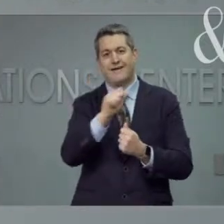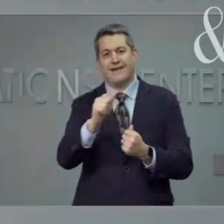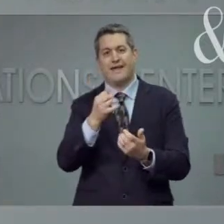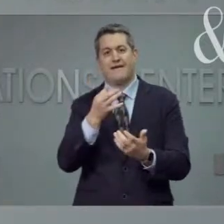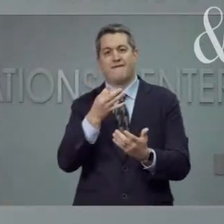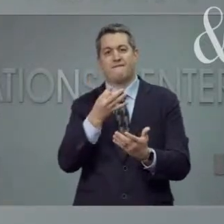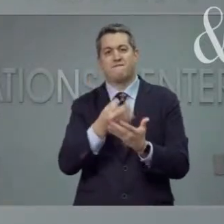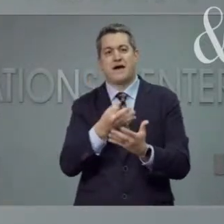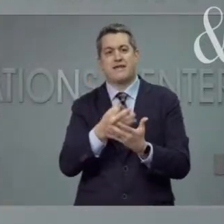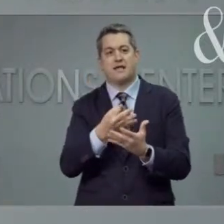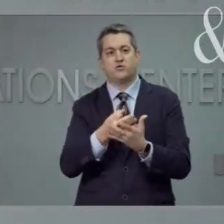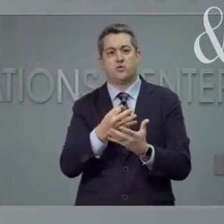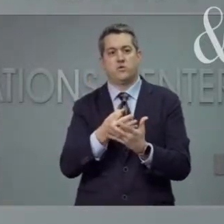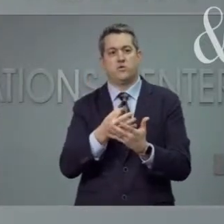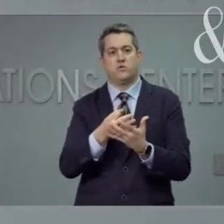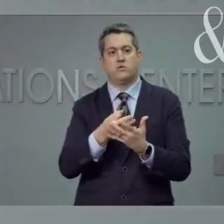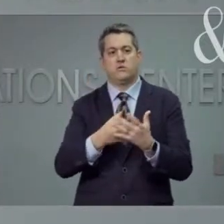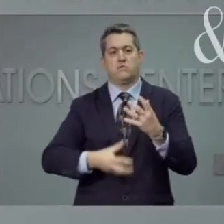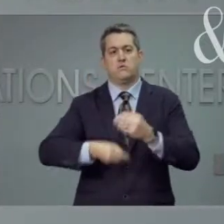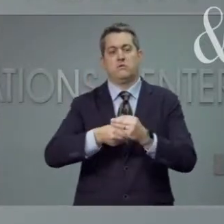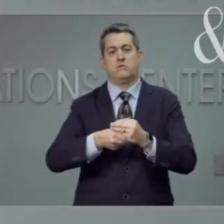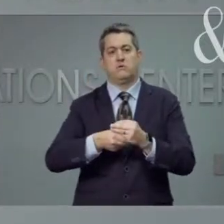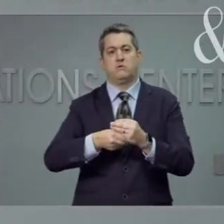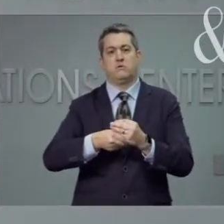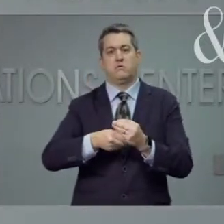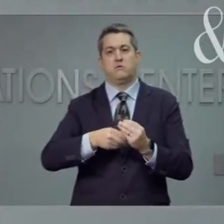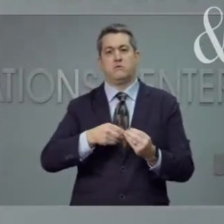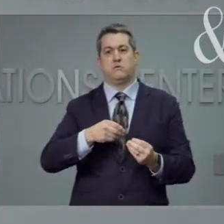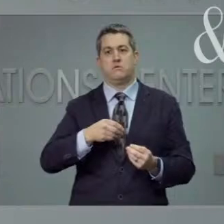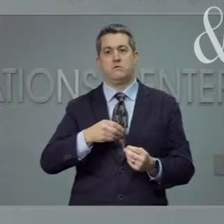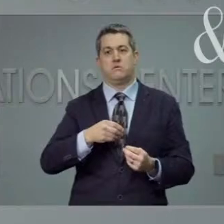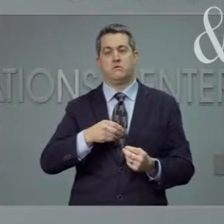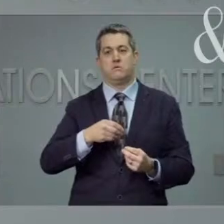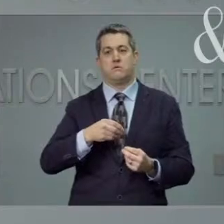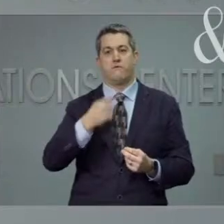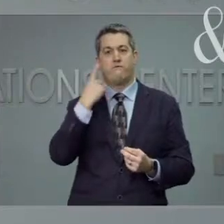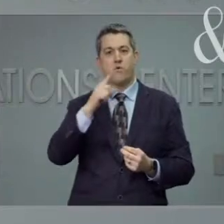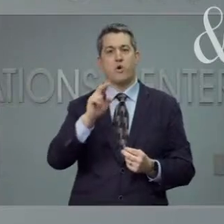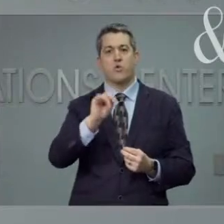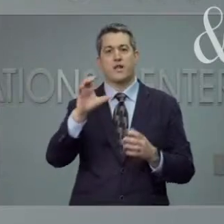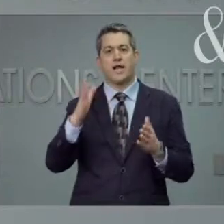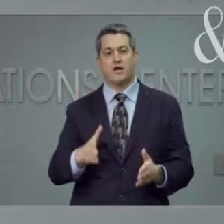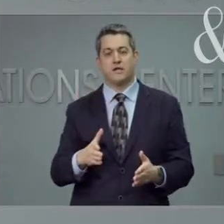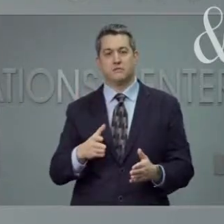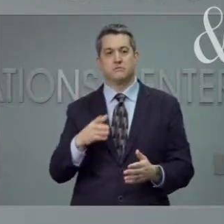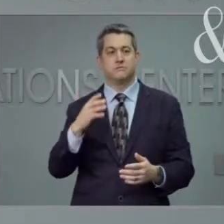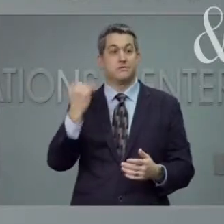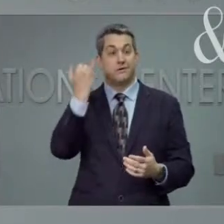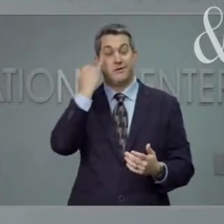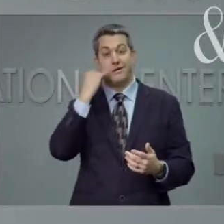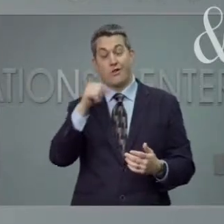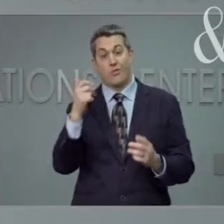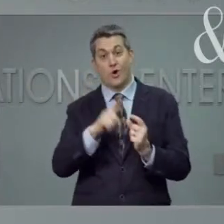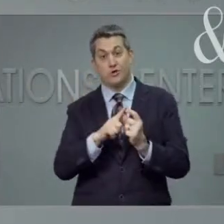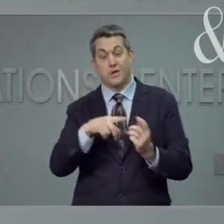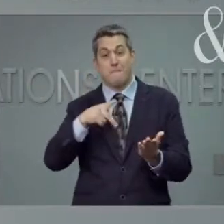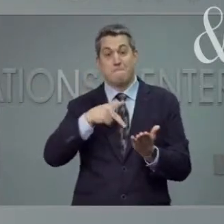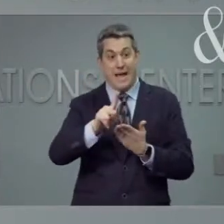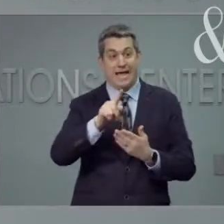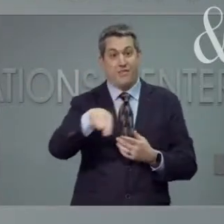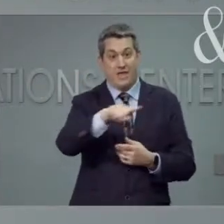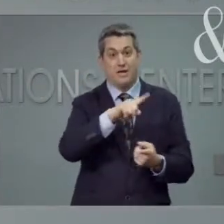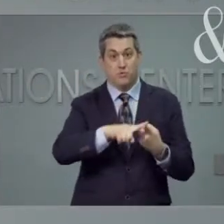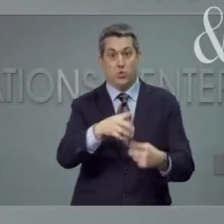financial incentive offerings for vaccine acceptance among North Carolinians? In other words, paying North Carolinians